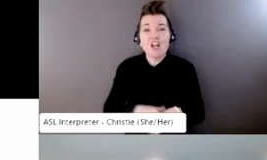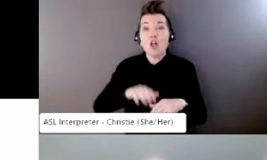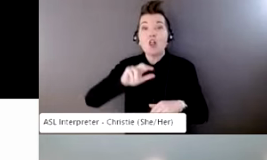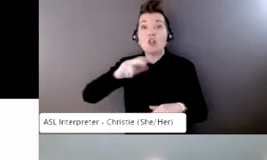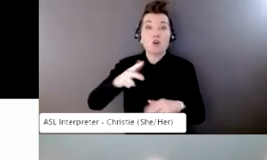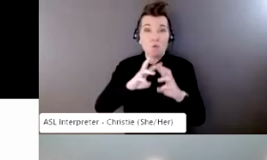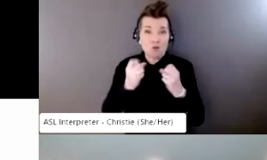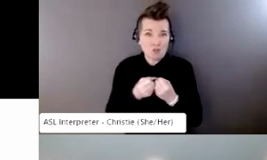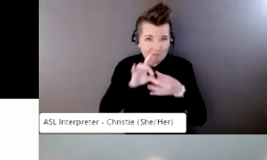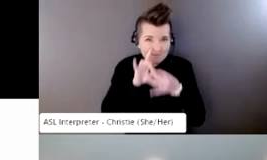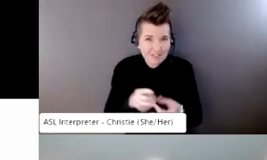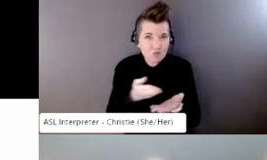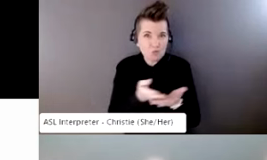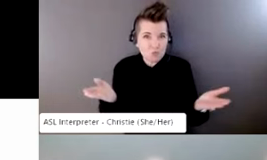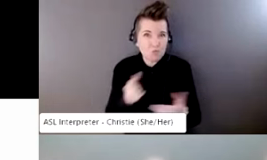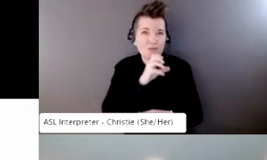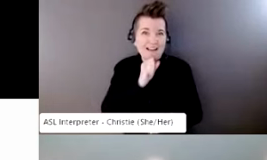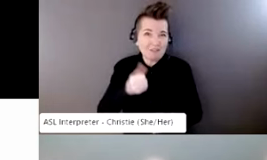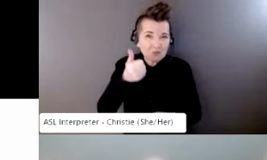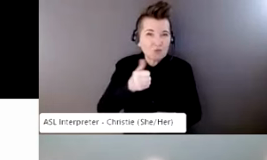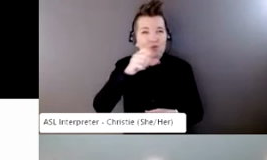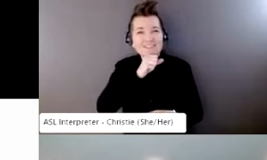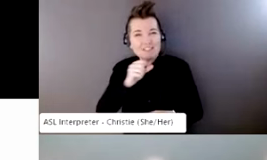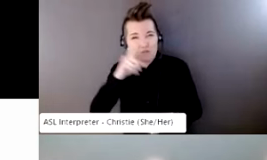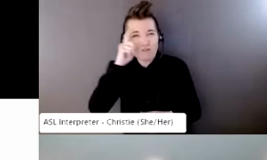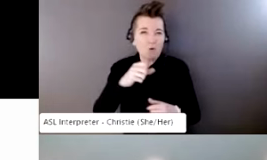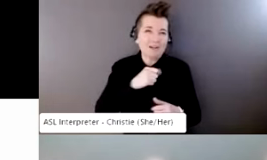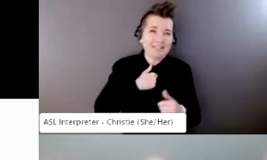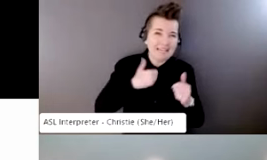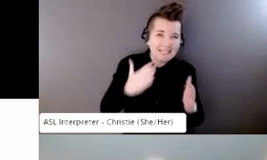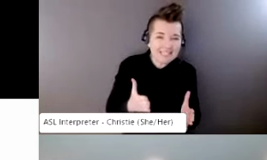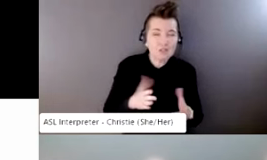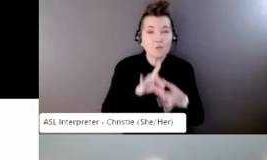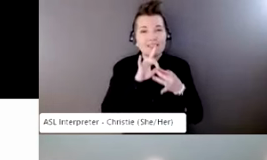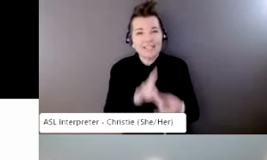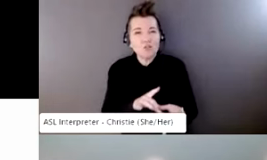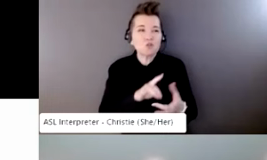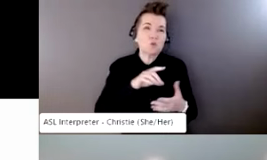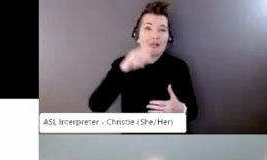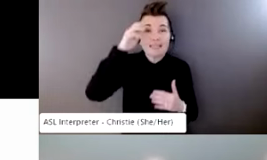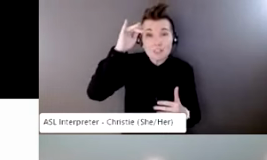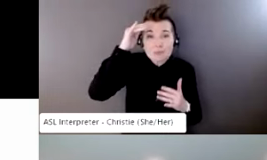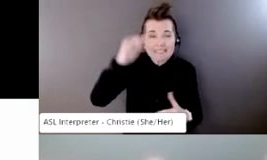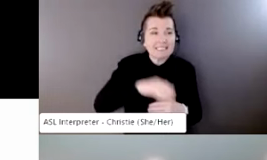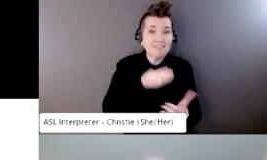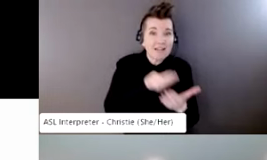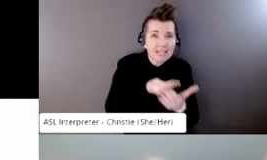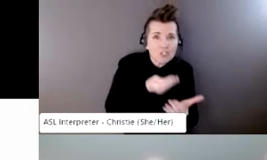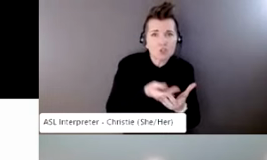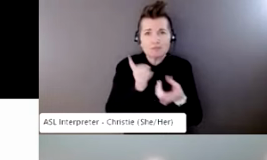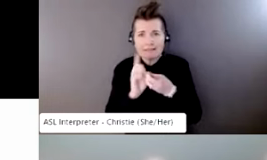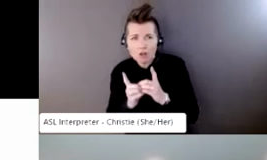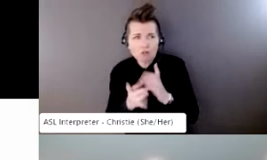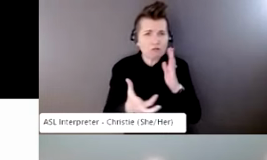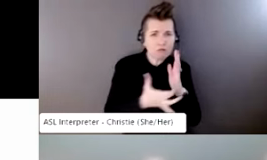can strengthen your skills and your knowledge around literacy, around protecting yourself financially and technologically.